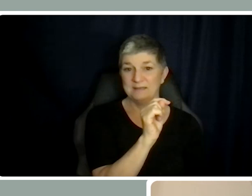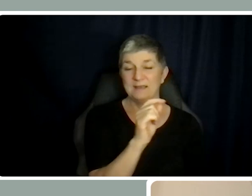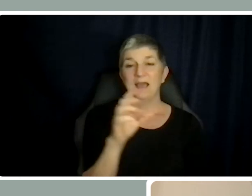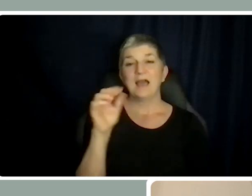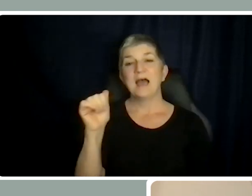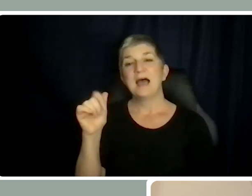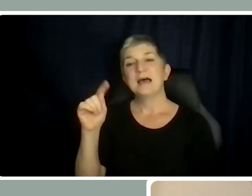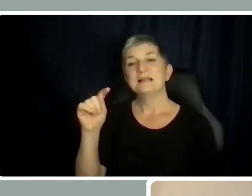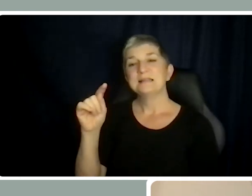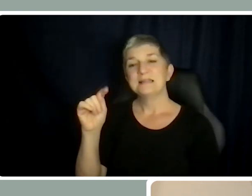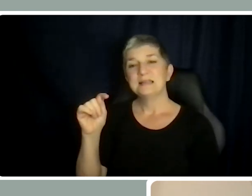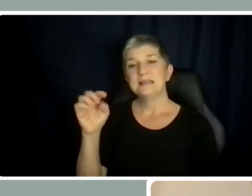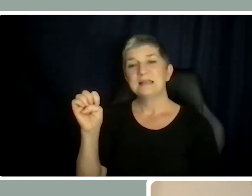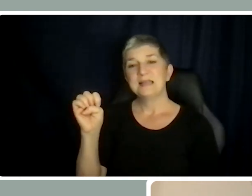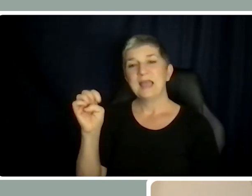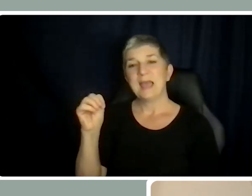Attempt 2.0 is